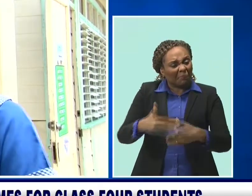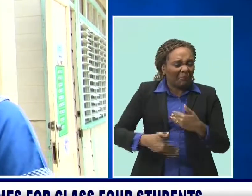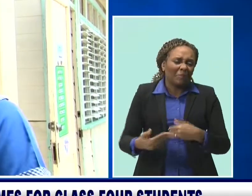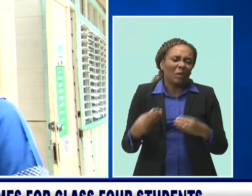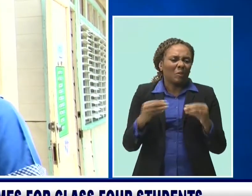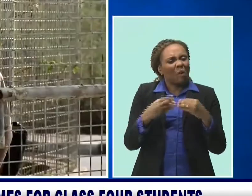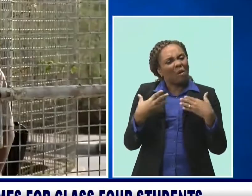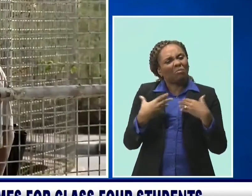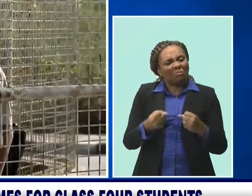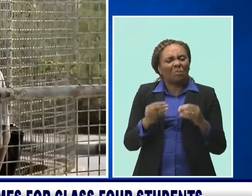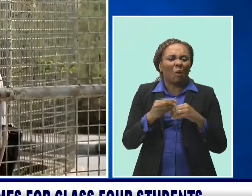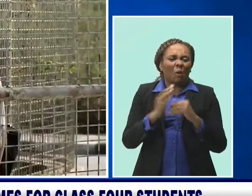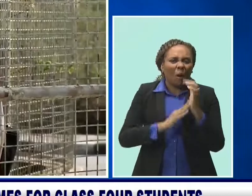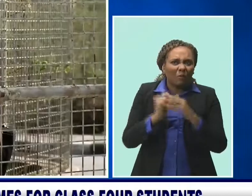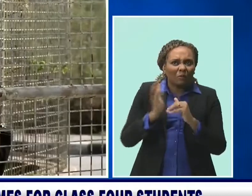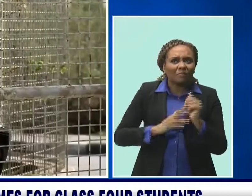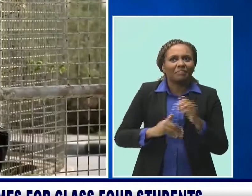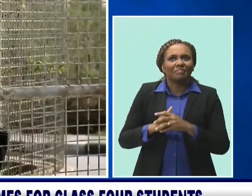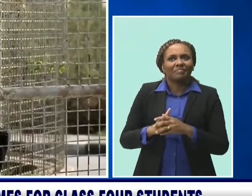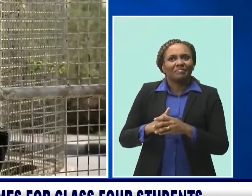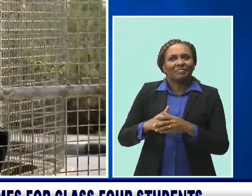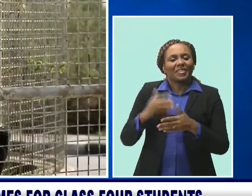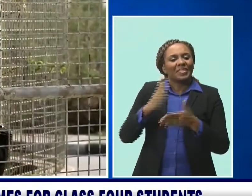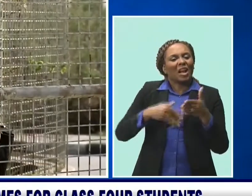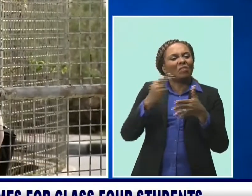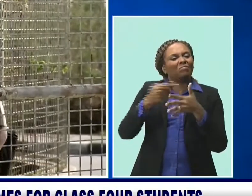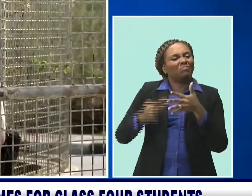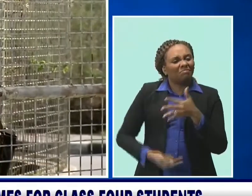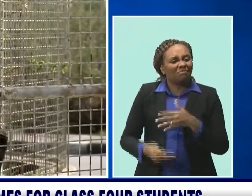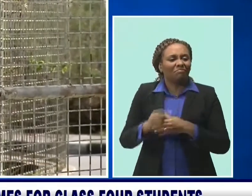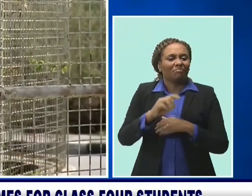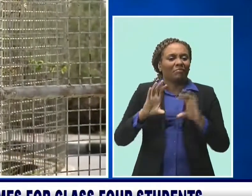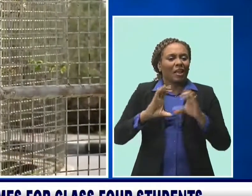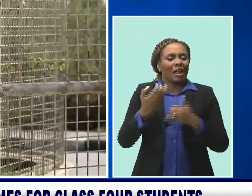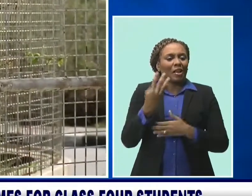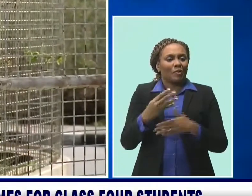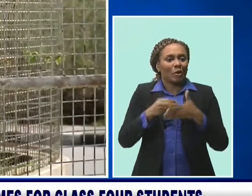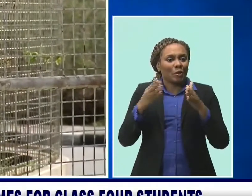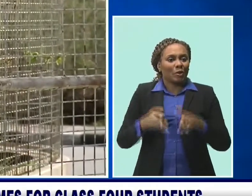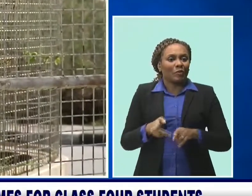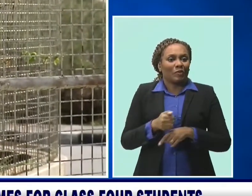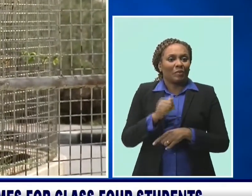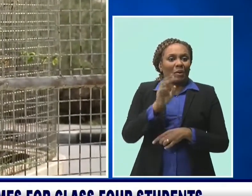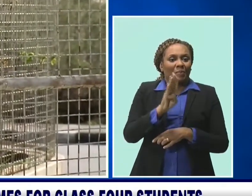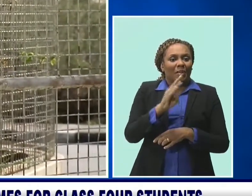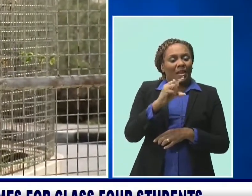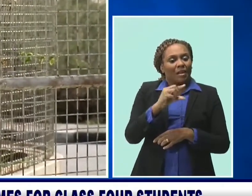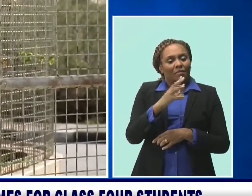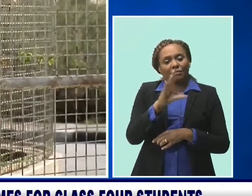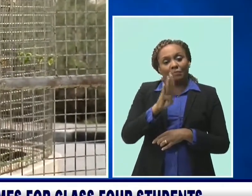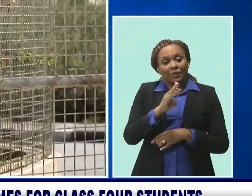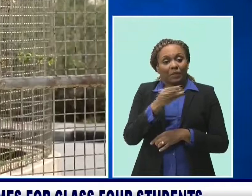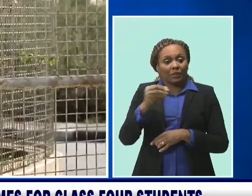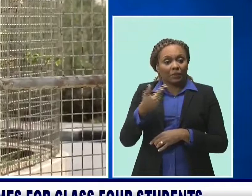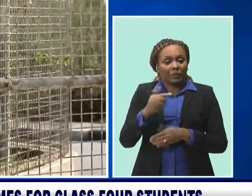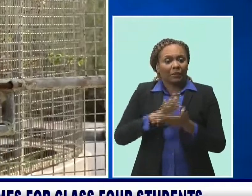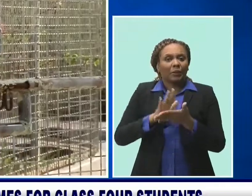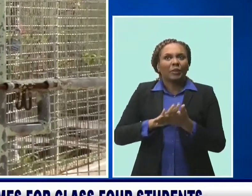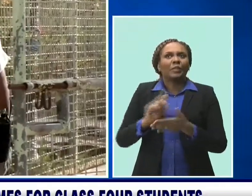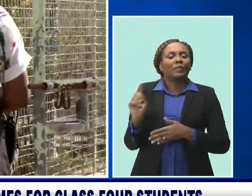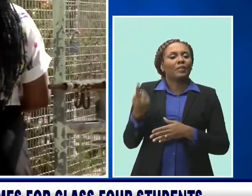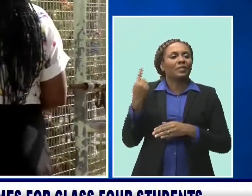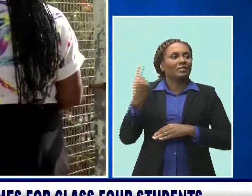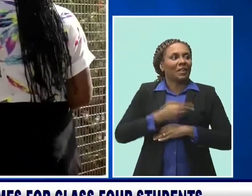more comfortable. Those were just the opinions of some Class 4 students of the Blackman and Gollop Primary on their first day back for